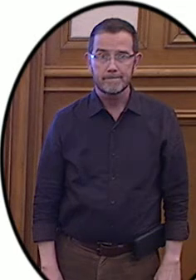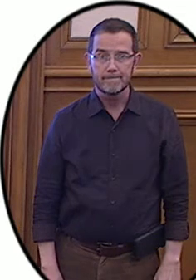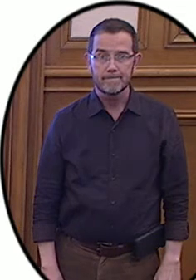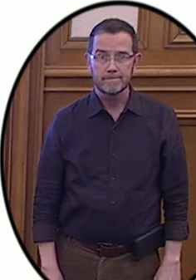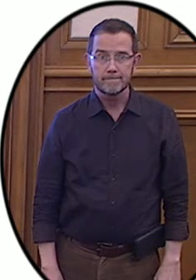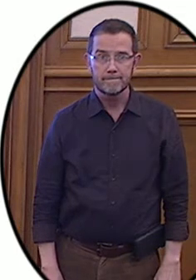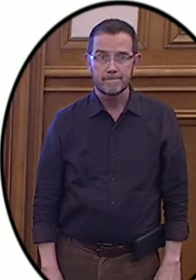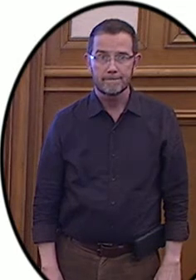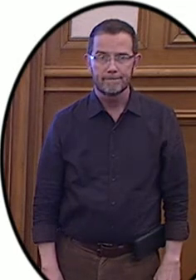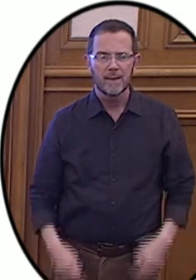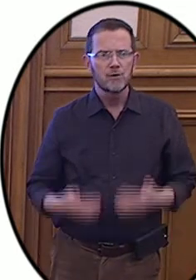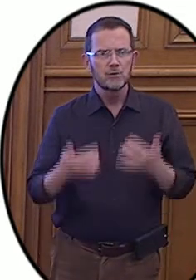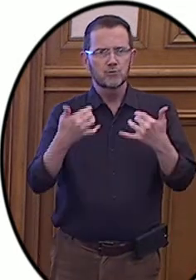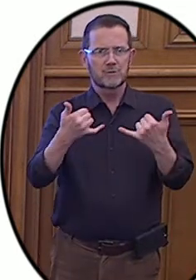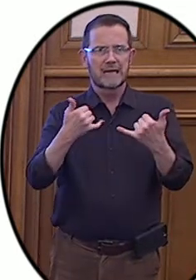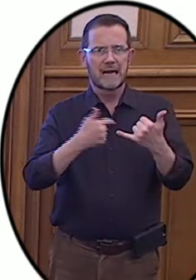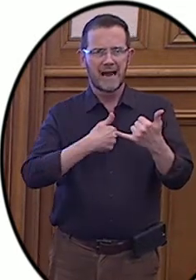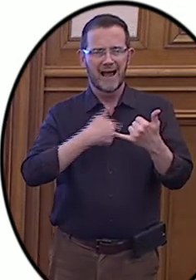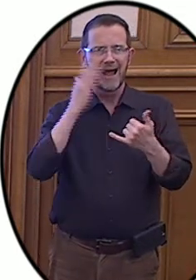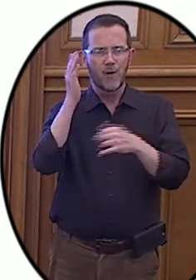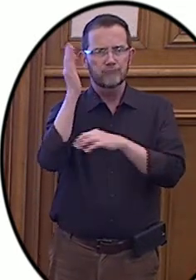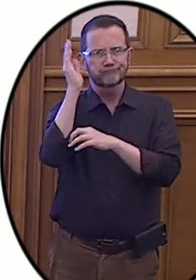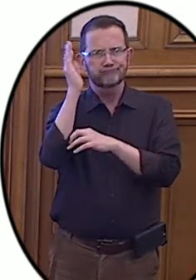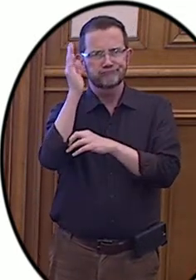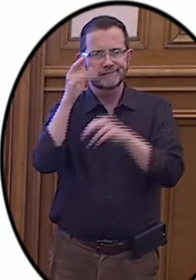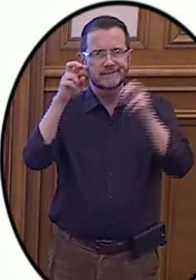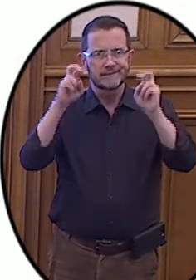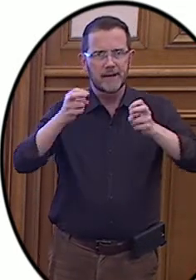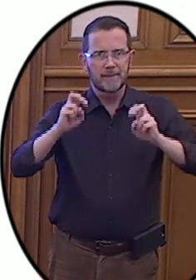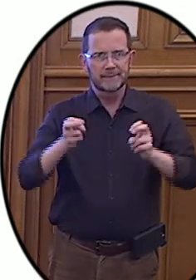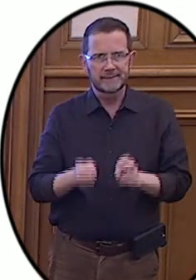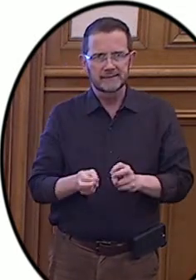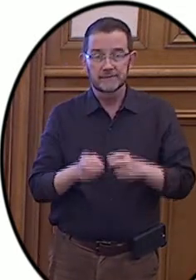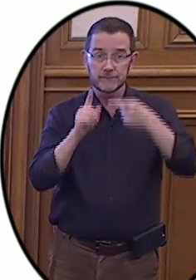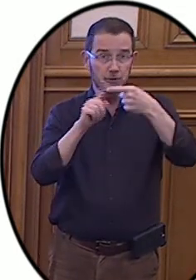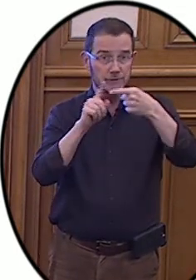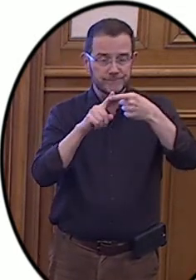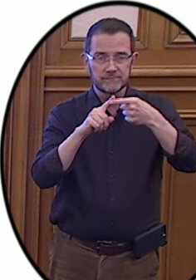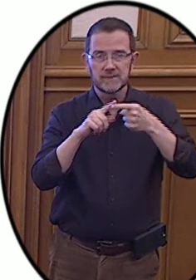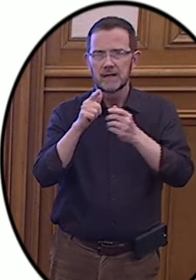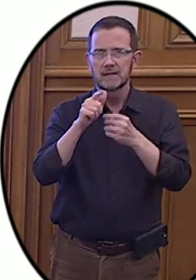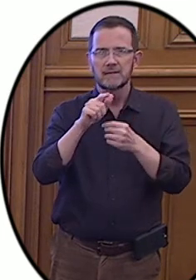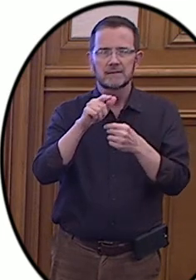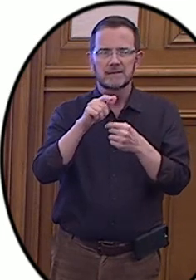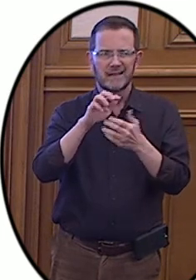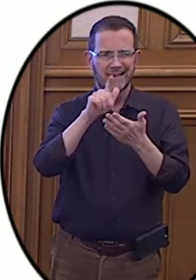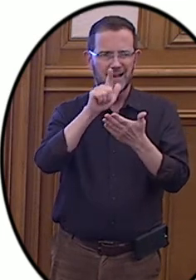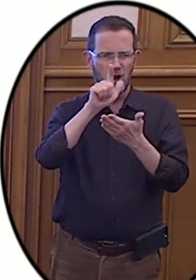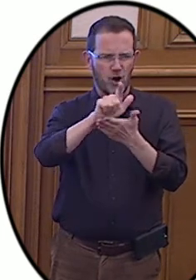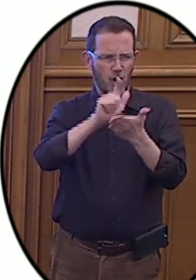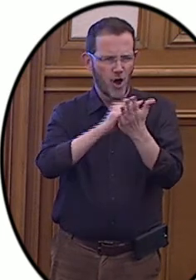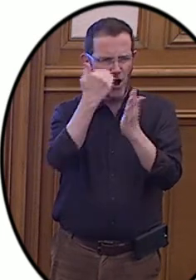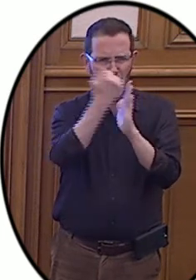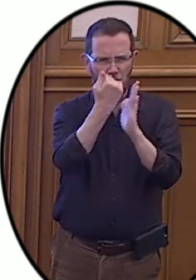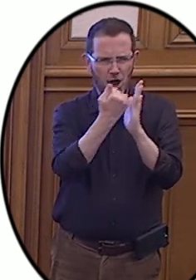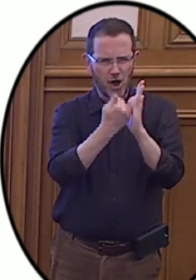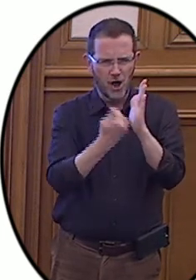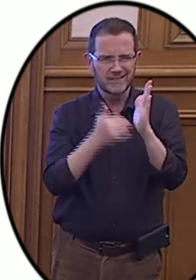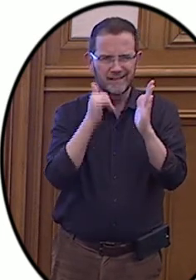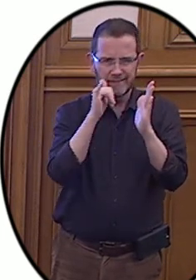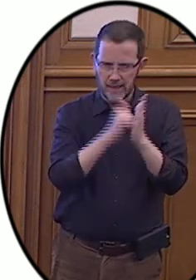guide for the topics I'll be discussing today, we're going to start with the legal framework for reasonable accommodations in